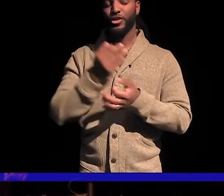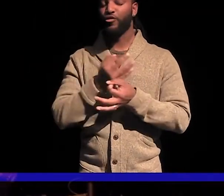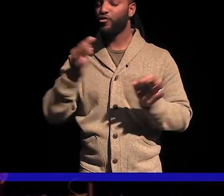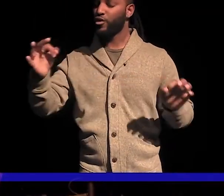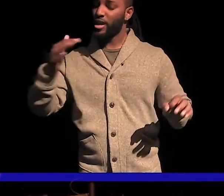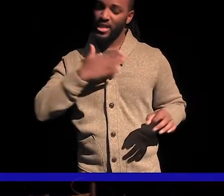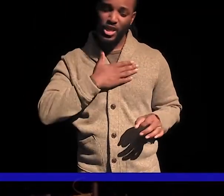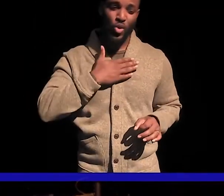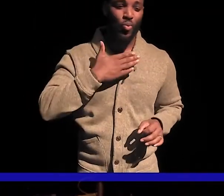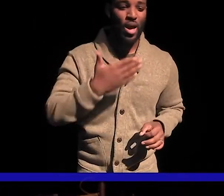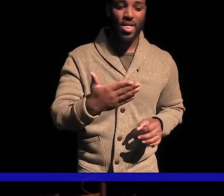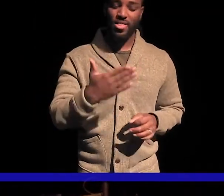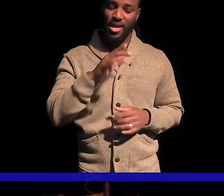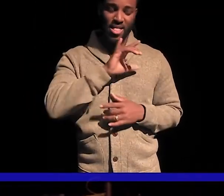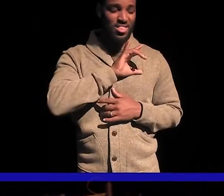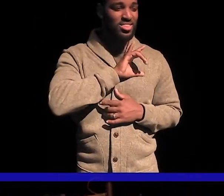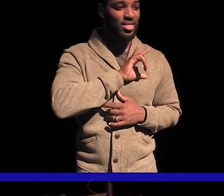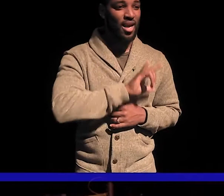willingly, lovingly,